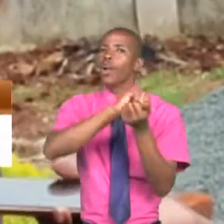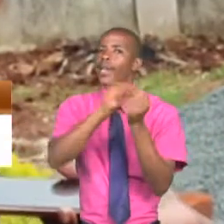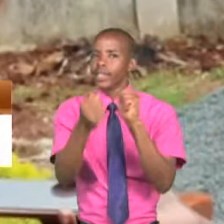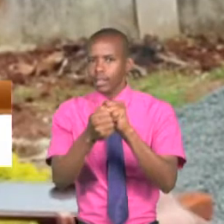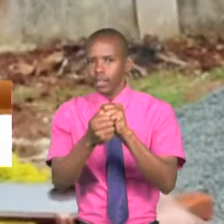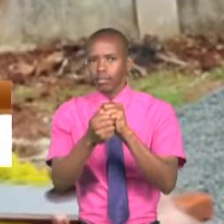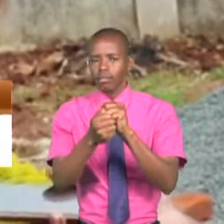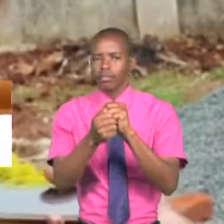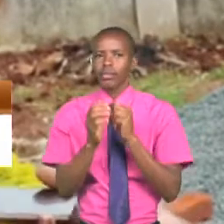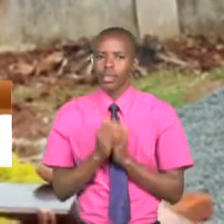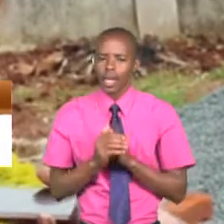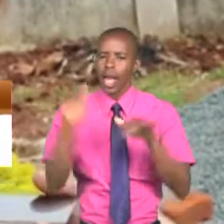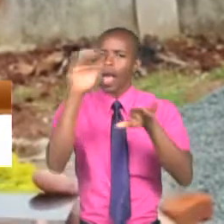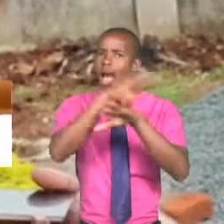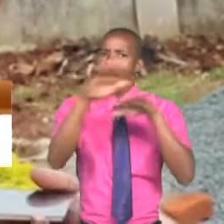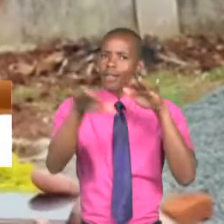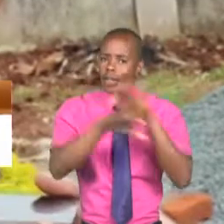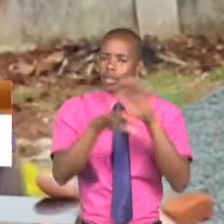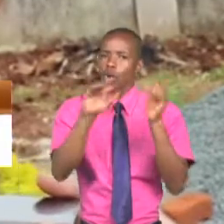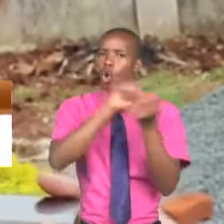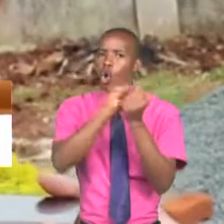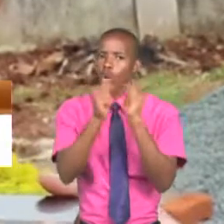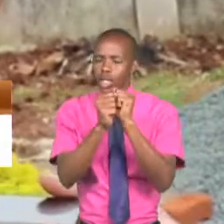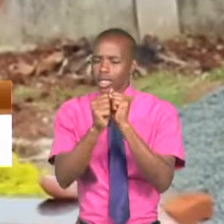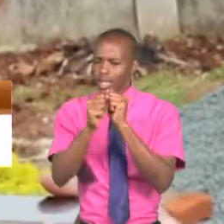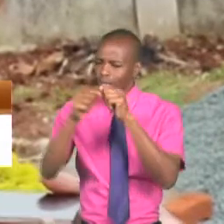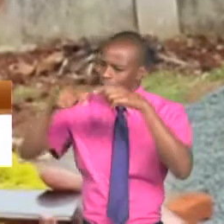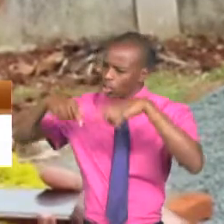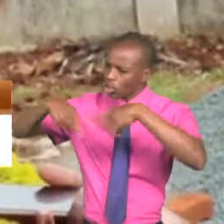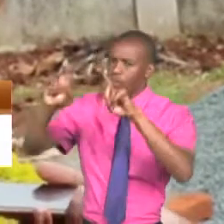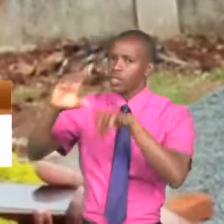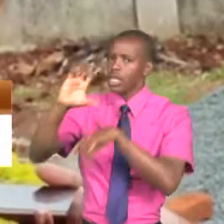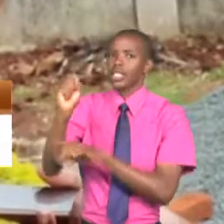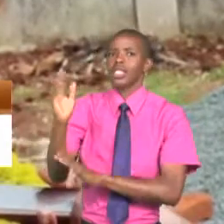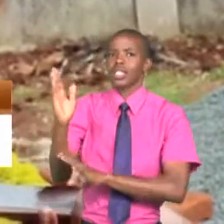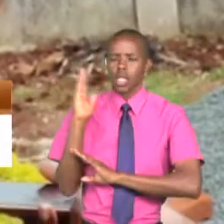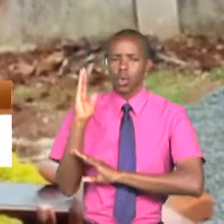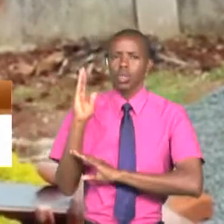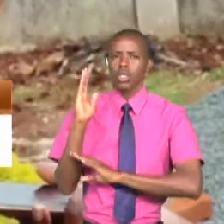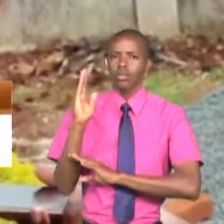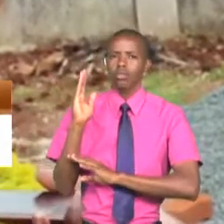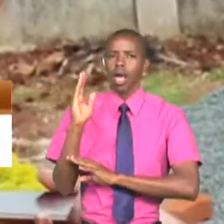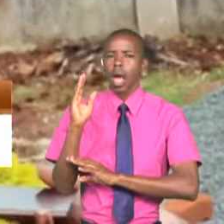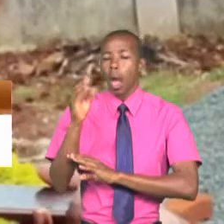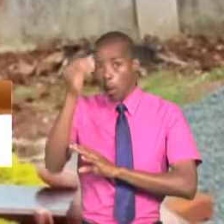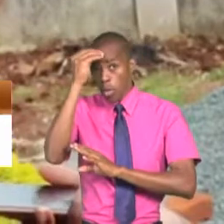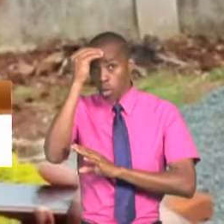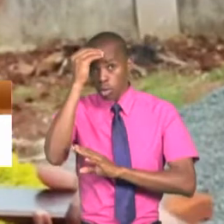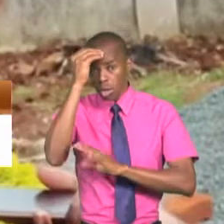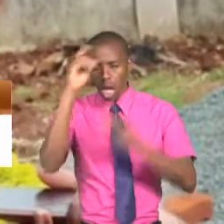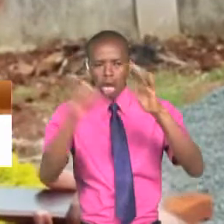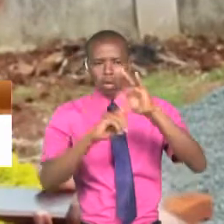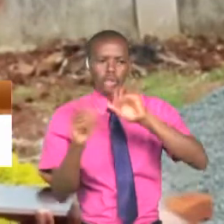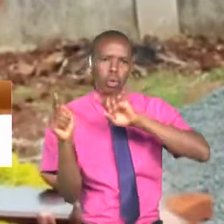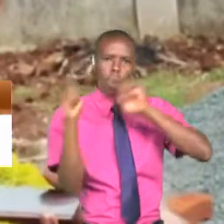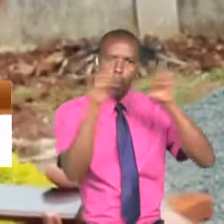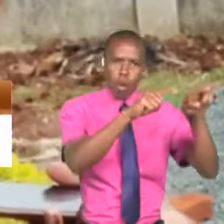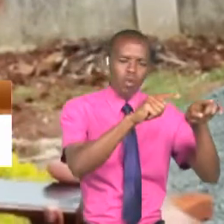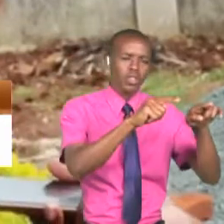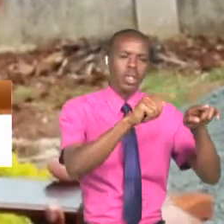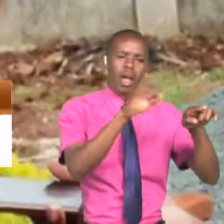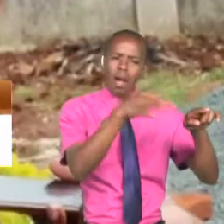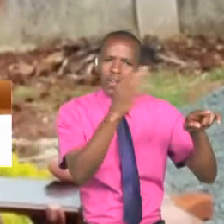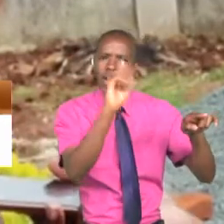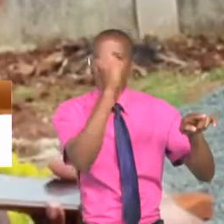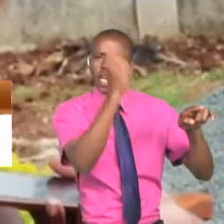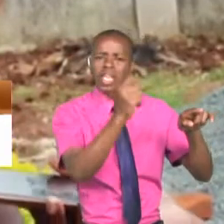And everything should be corrected by himself. He came to the Ministry of Education. He failed everybody. He said Kenyans should